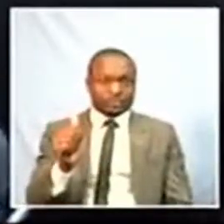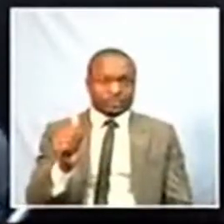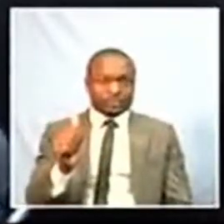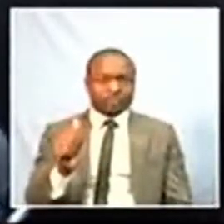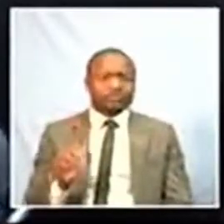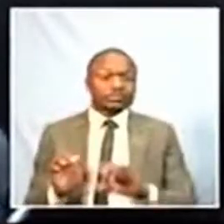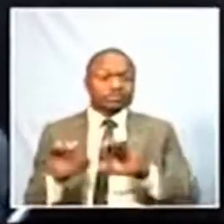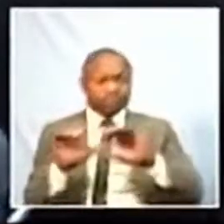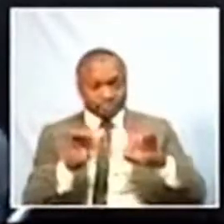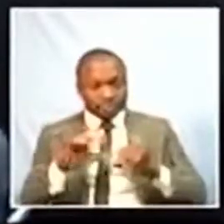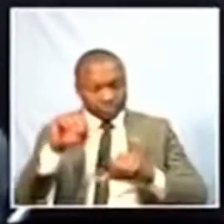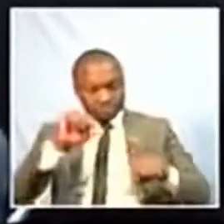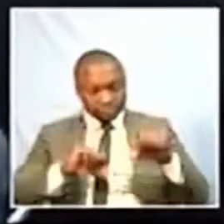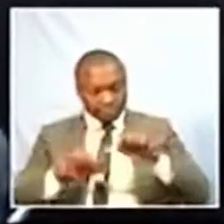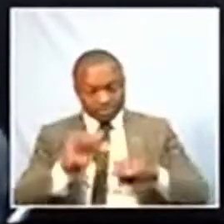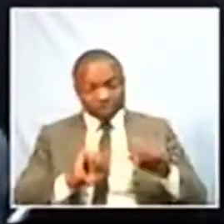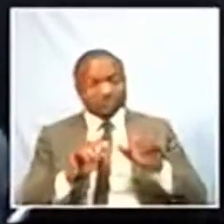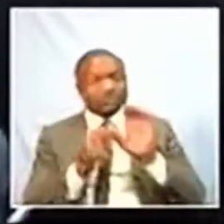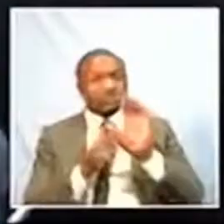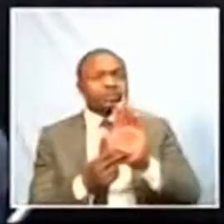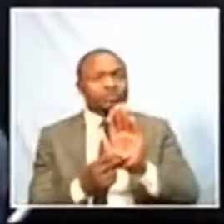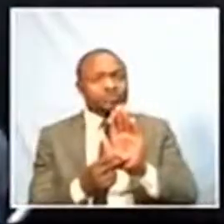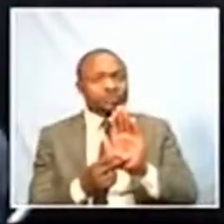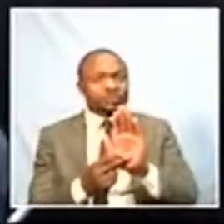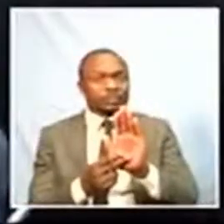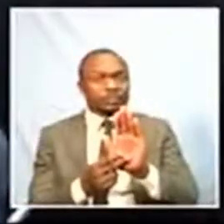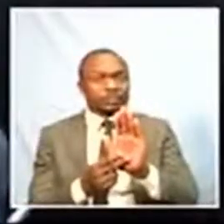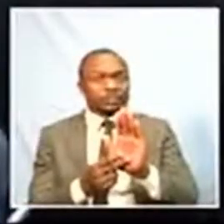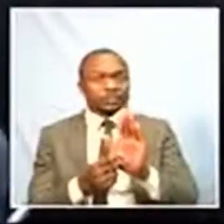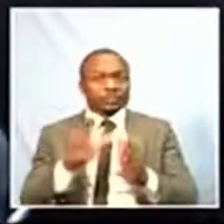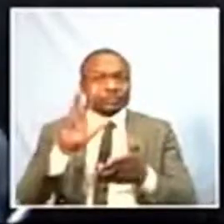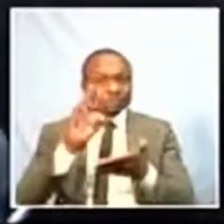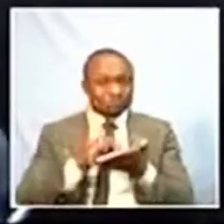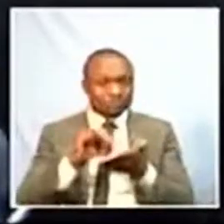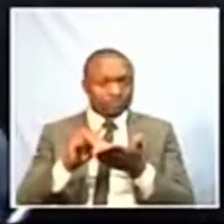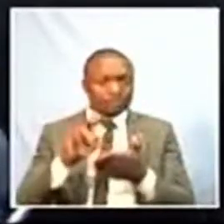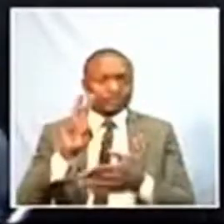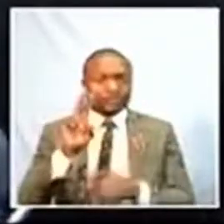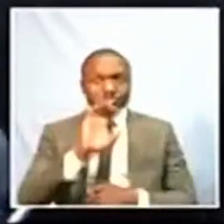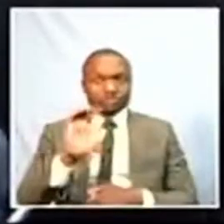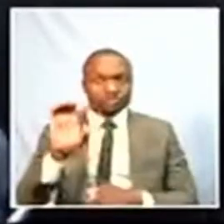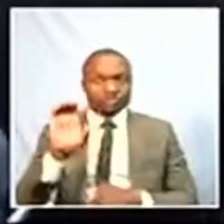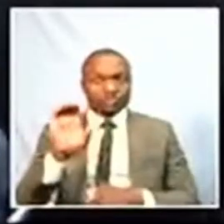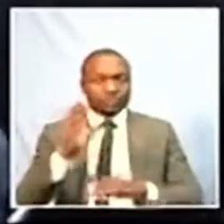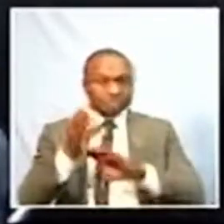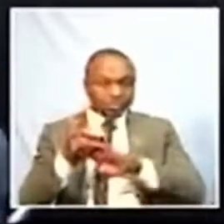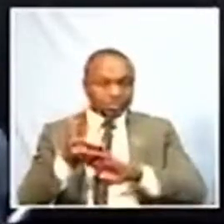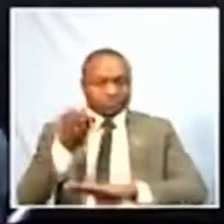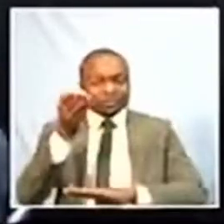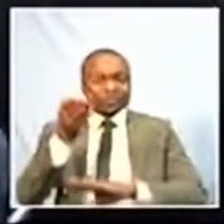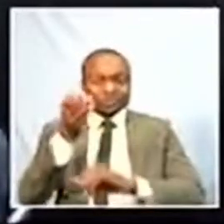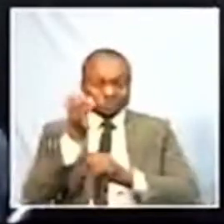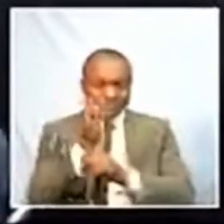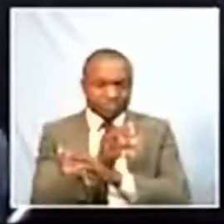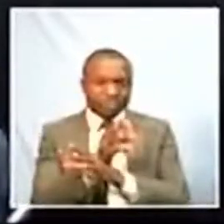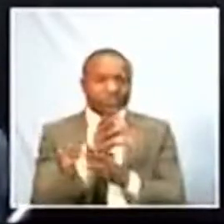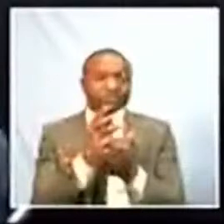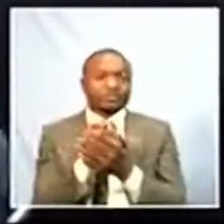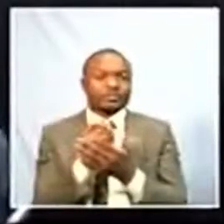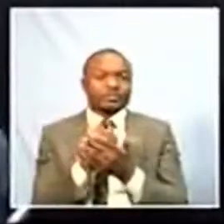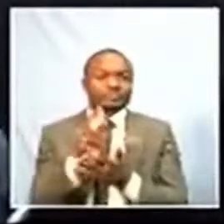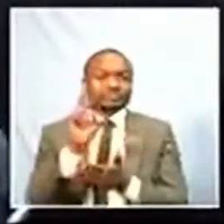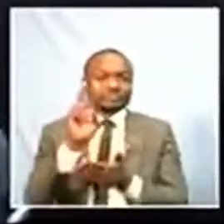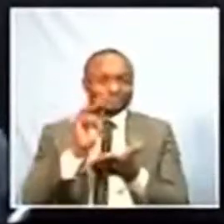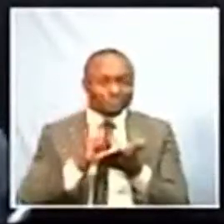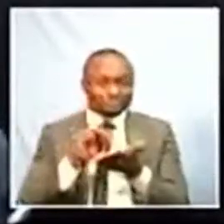carried out assessment and it was reviewed that the estimate around 3,200,000 and was above the available funds of 2